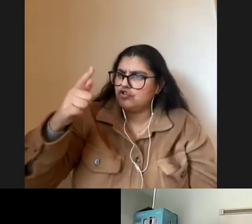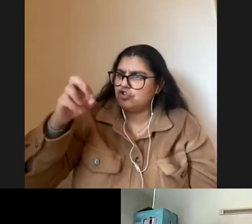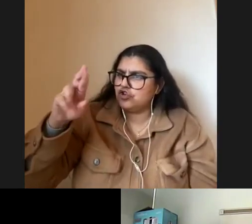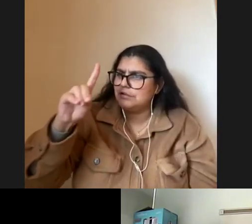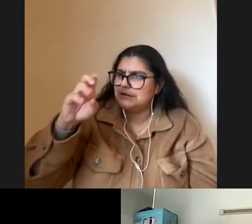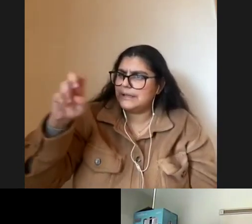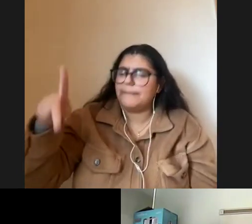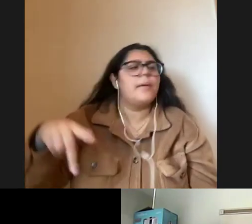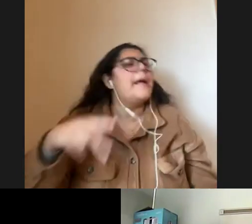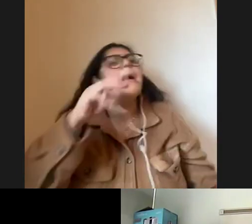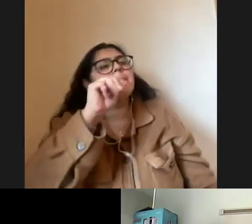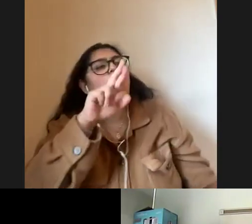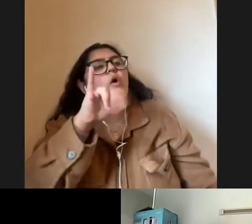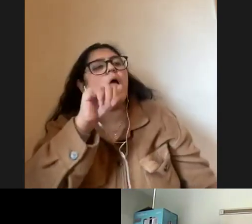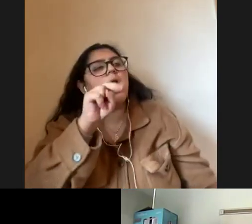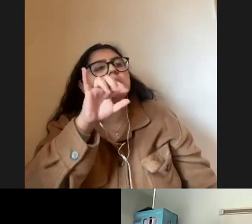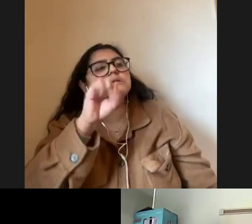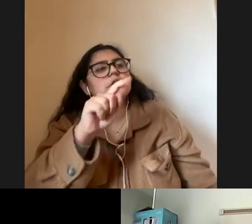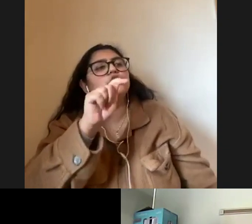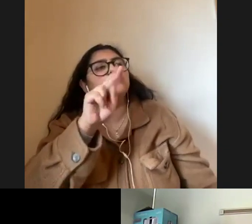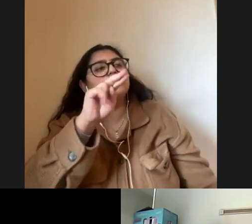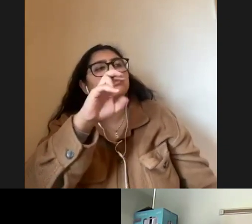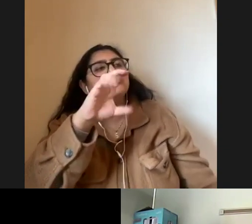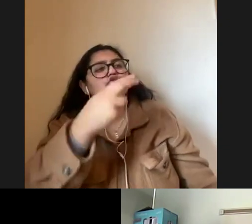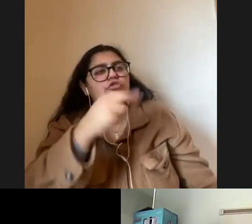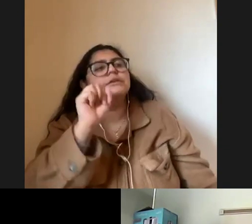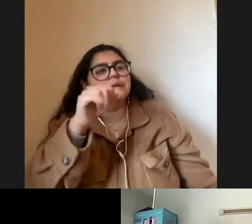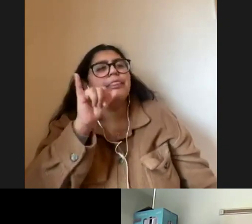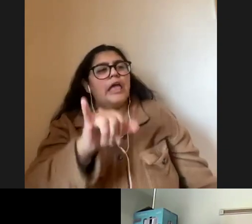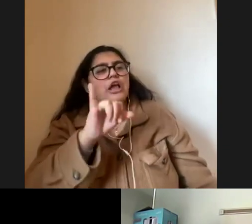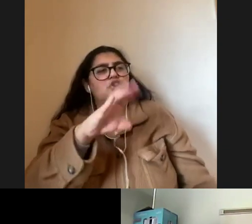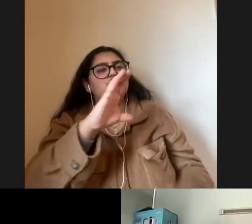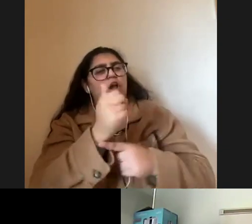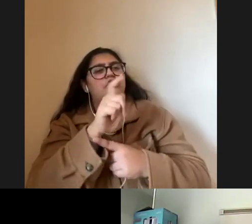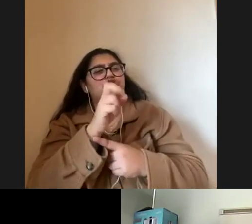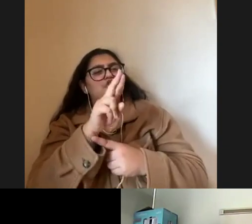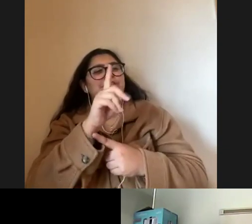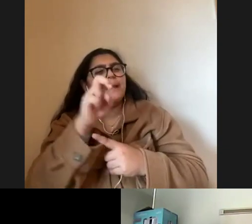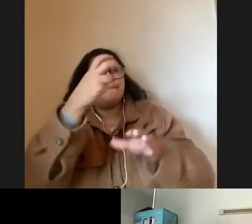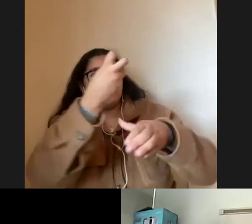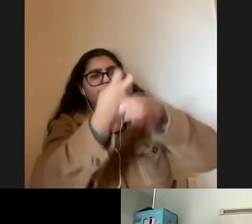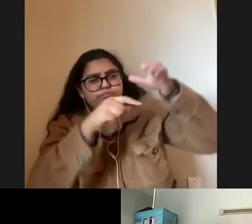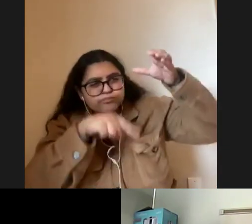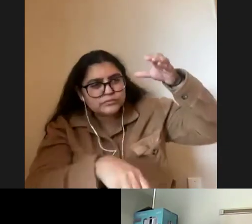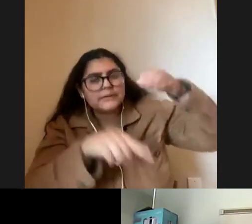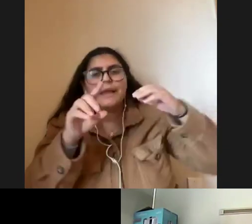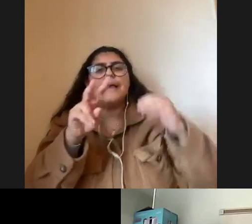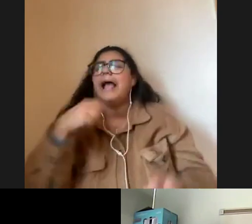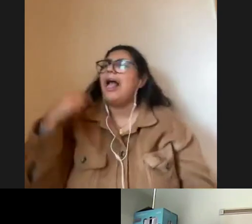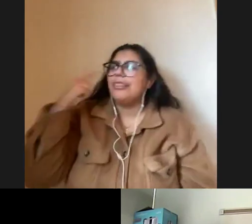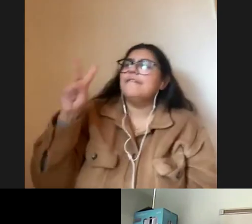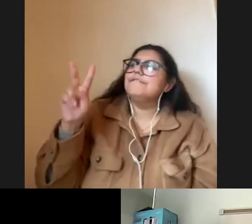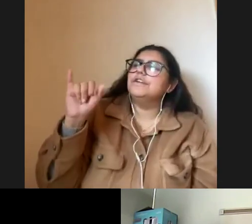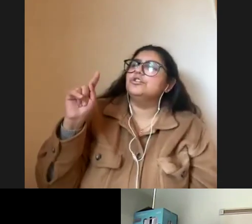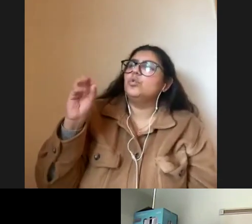Trench. Right. Is that part of the Challenger Deep? Yes, it is. Yeah. Yeah. I Yep. think Victor Vescovo, so Victor Vescovo does these like has